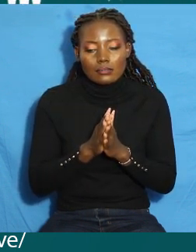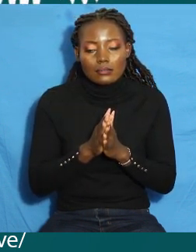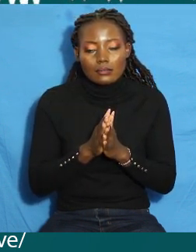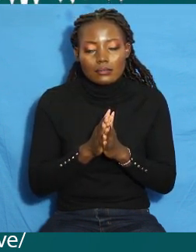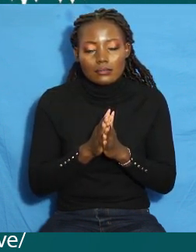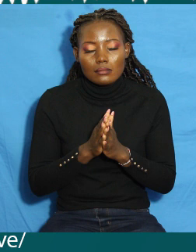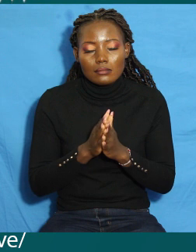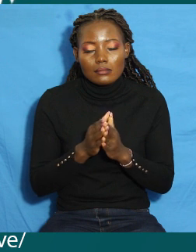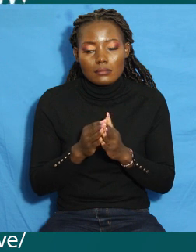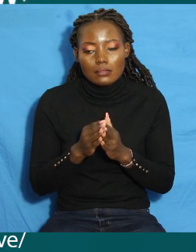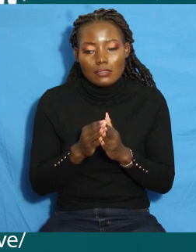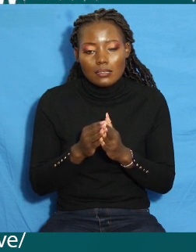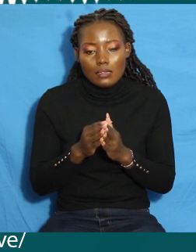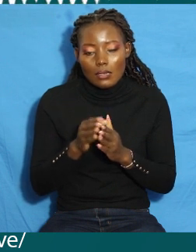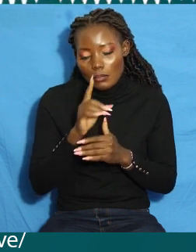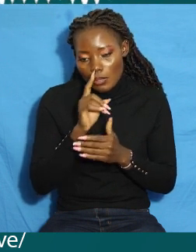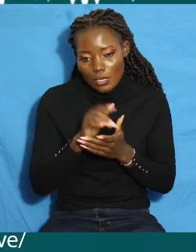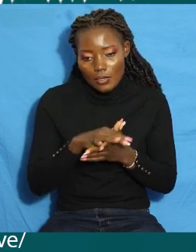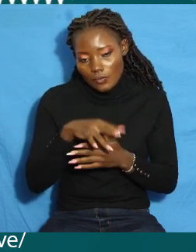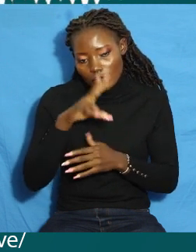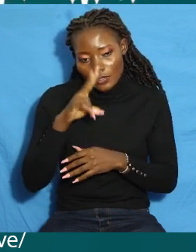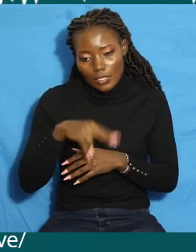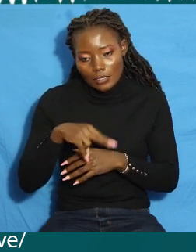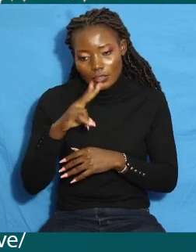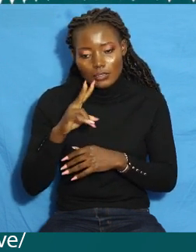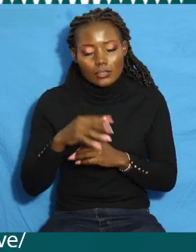form opinions or beliefs, attitudes,